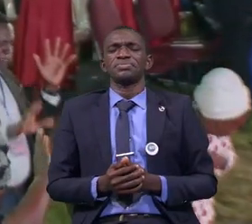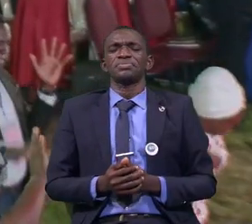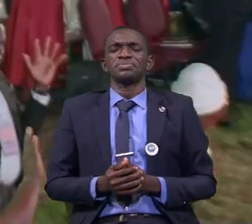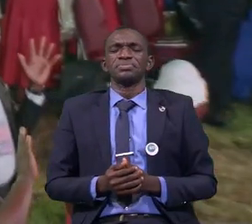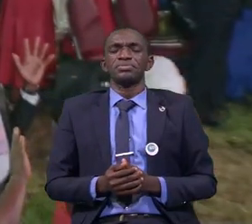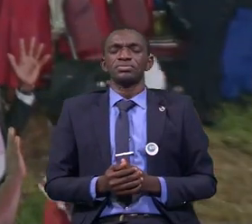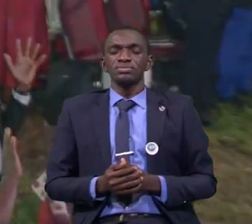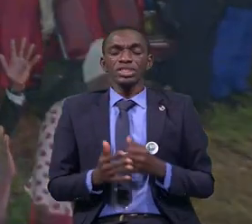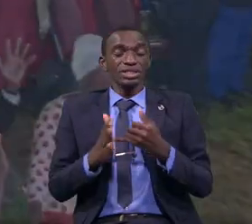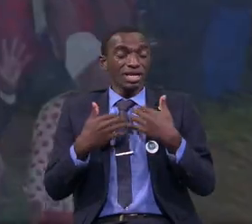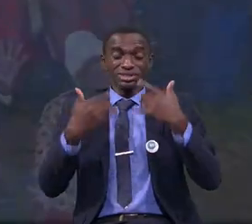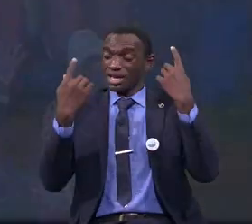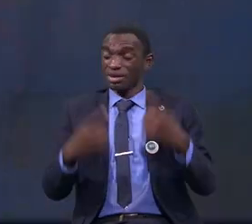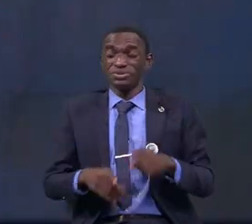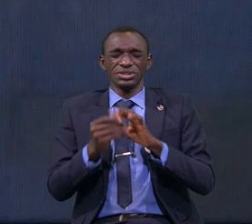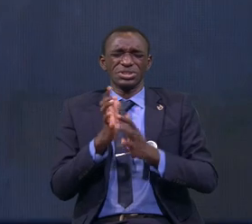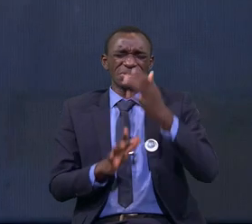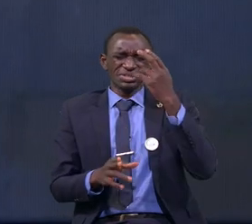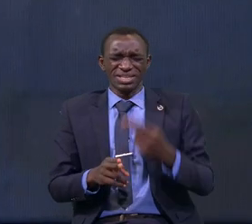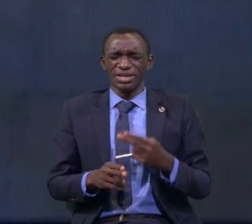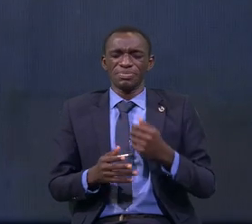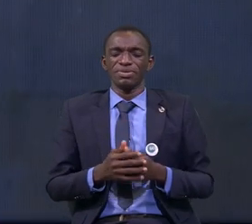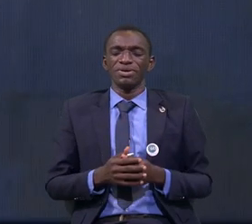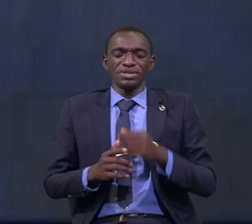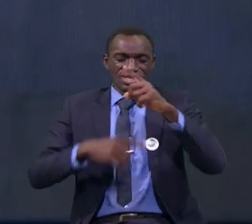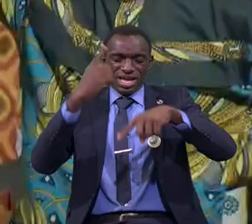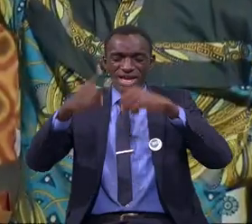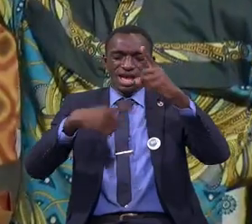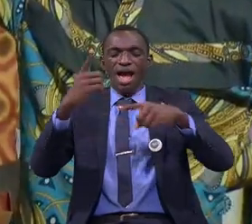It is now. I am healed.